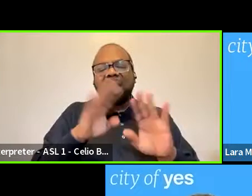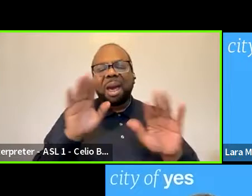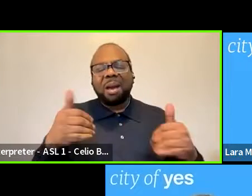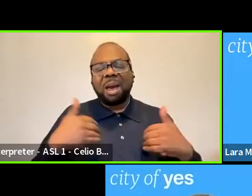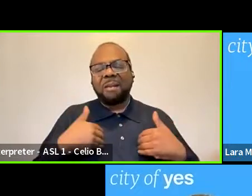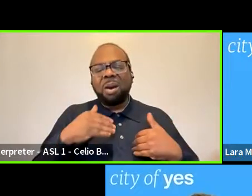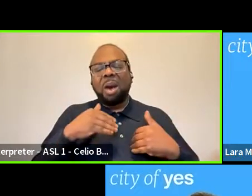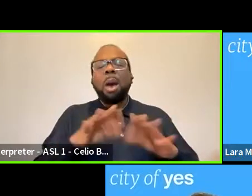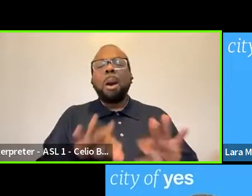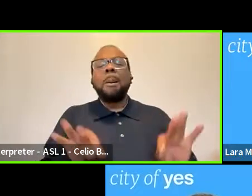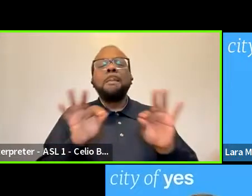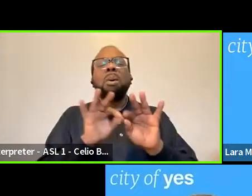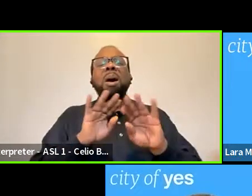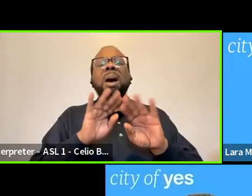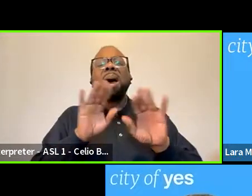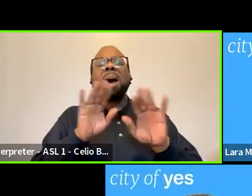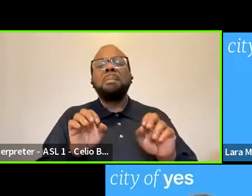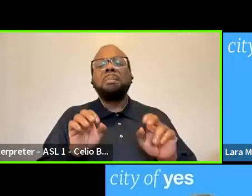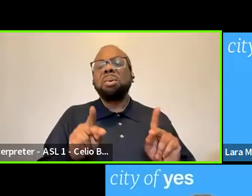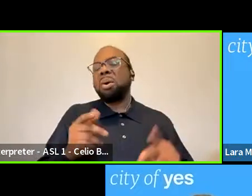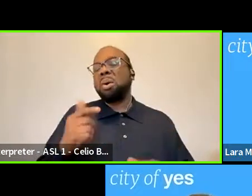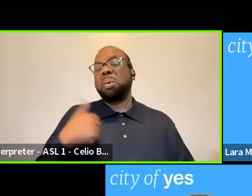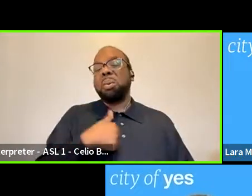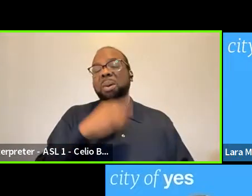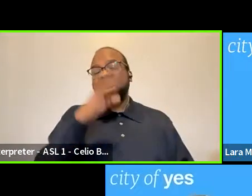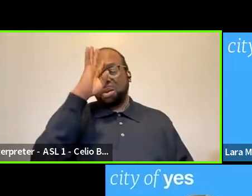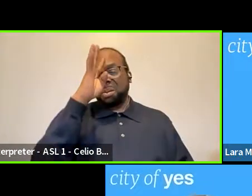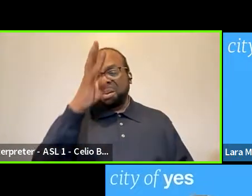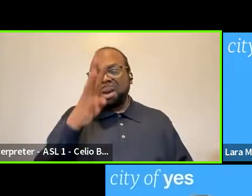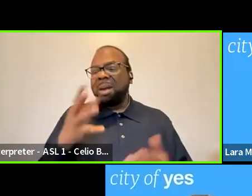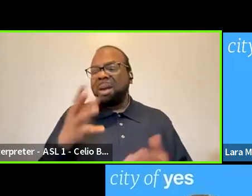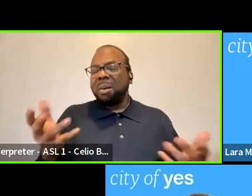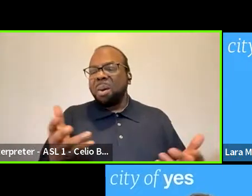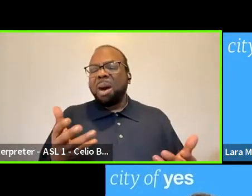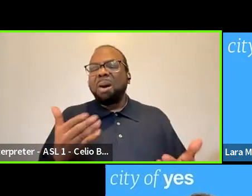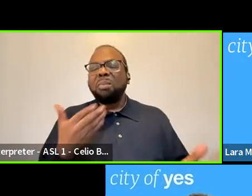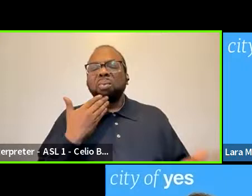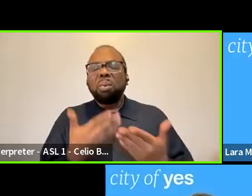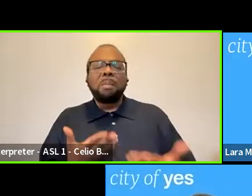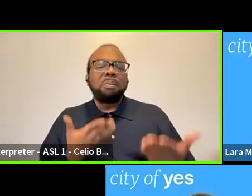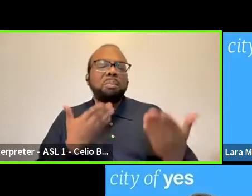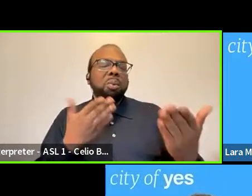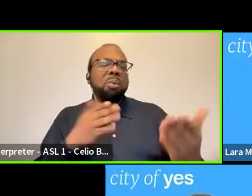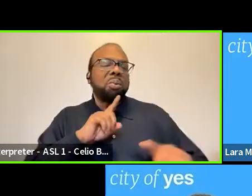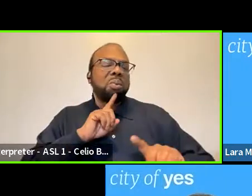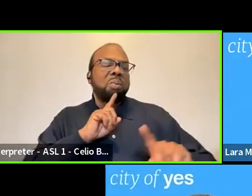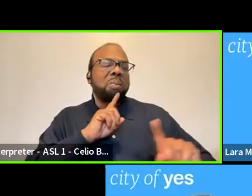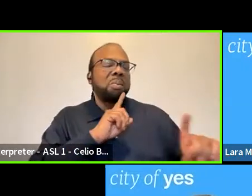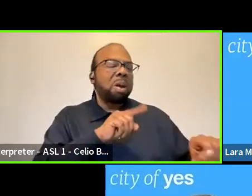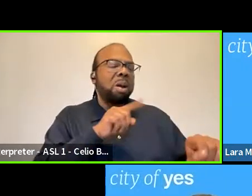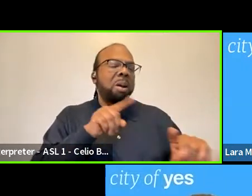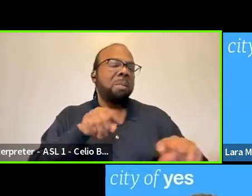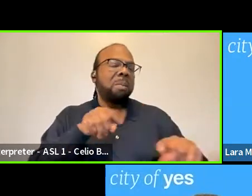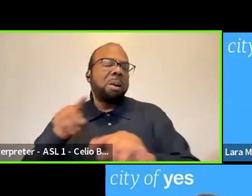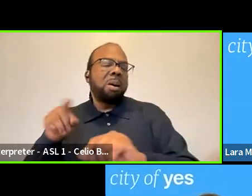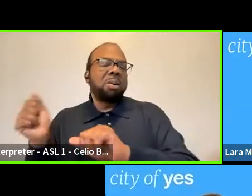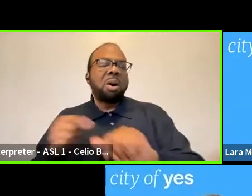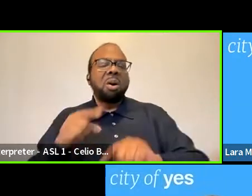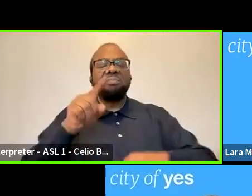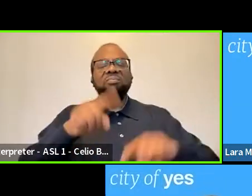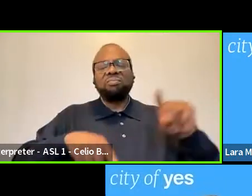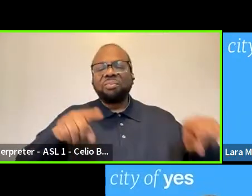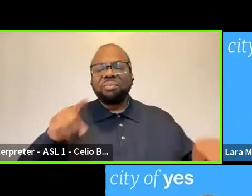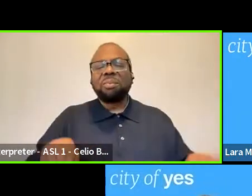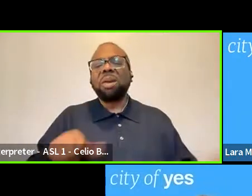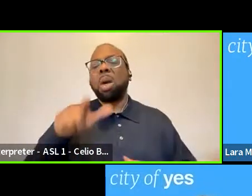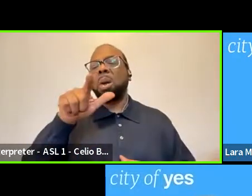opportunities which is why we've created a suite of well-tailored proposals that respond to all of these diverse contexts. So in the